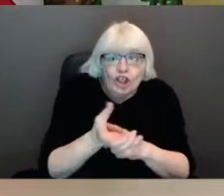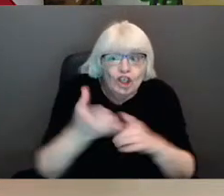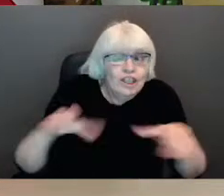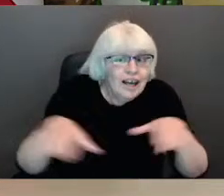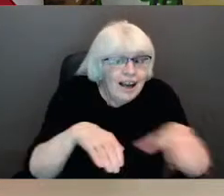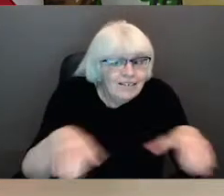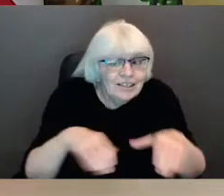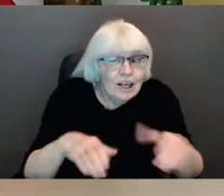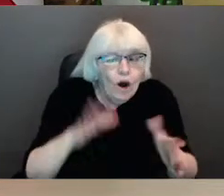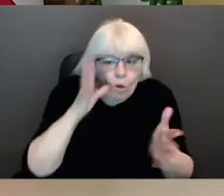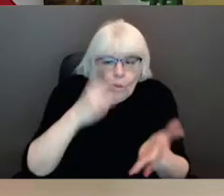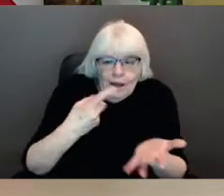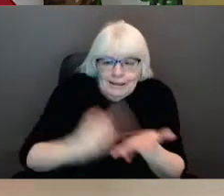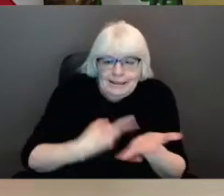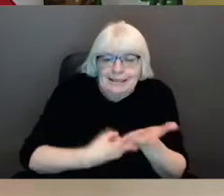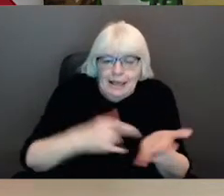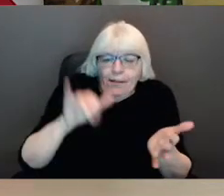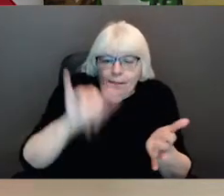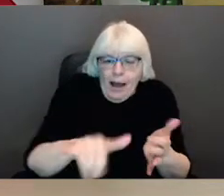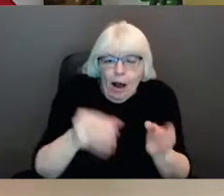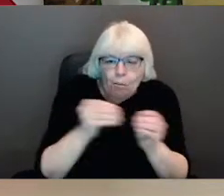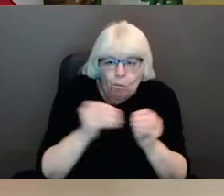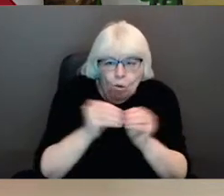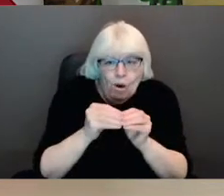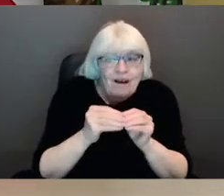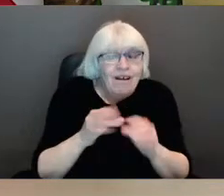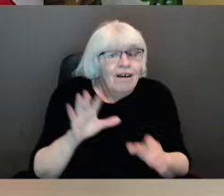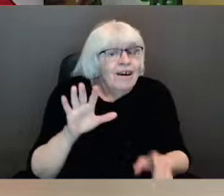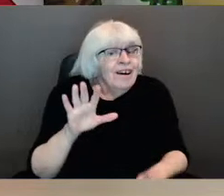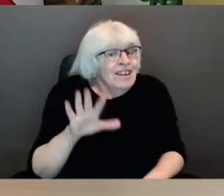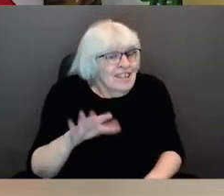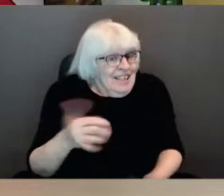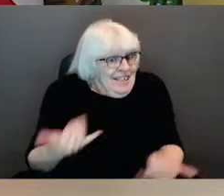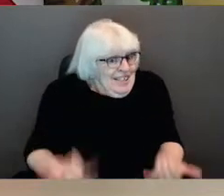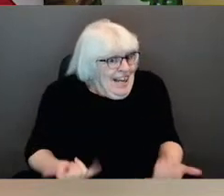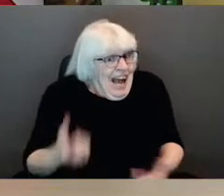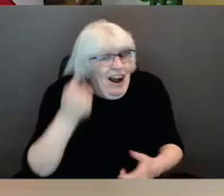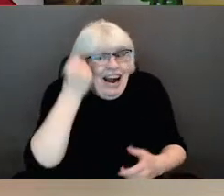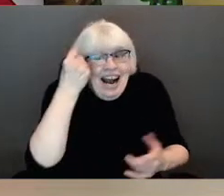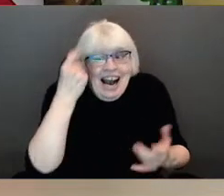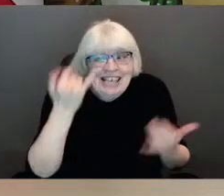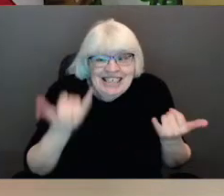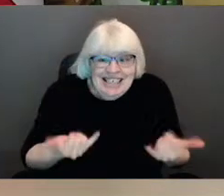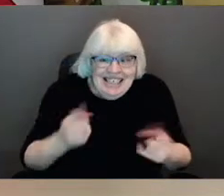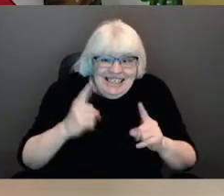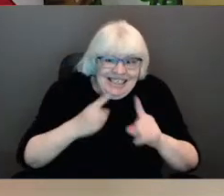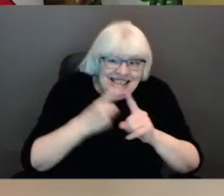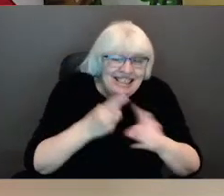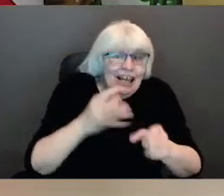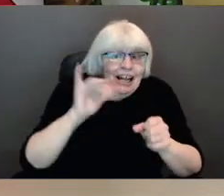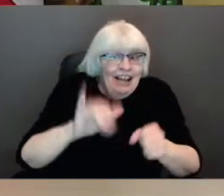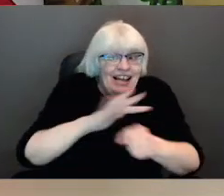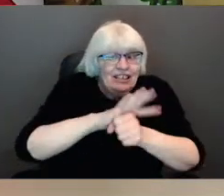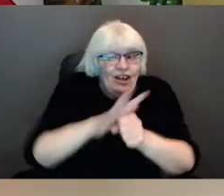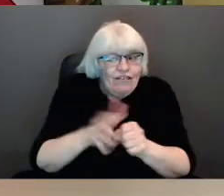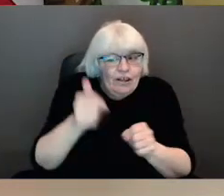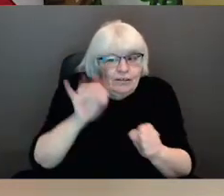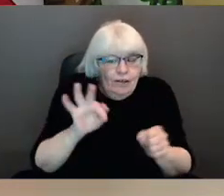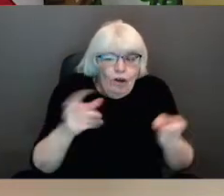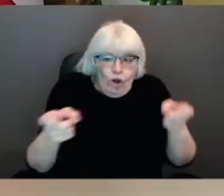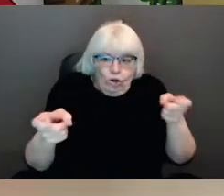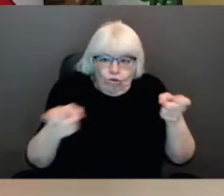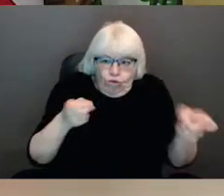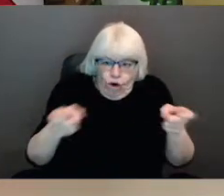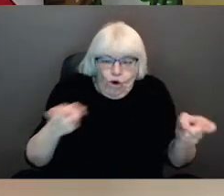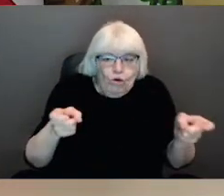meantime, we have more work to do to try to contain the transmission of COVID-19. We do have to continue to be careful over the